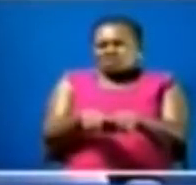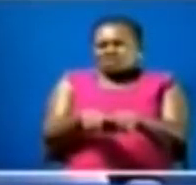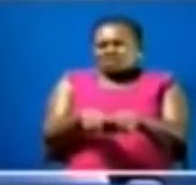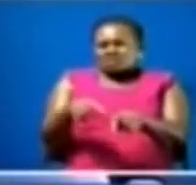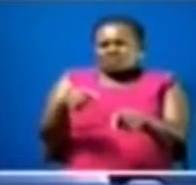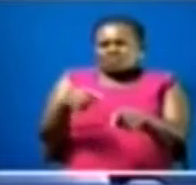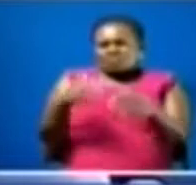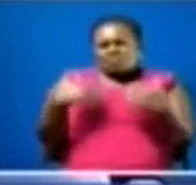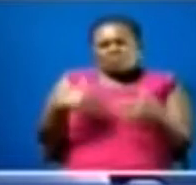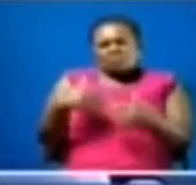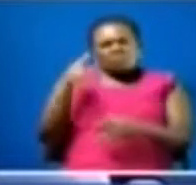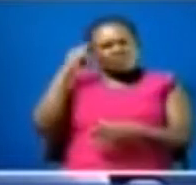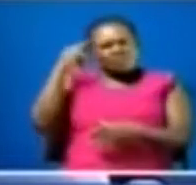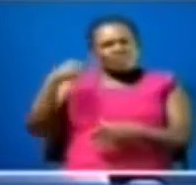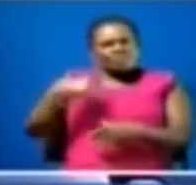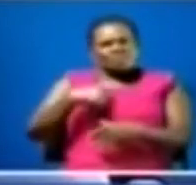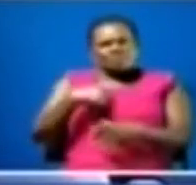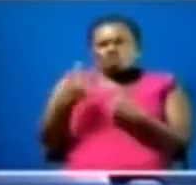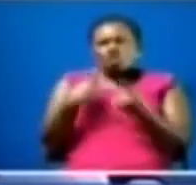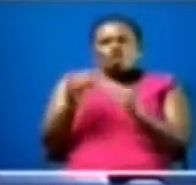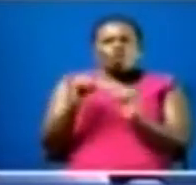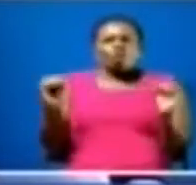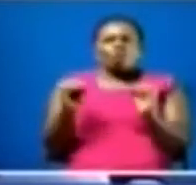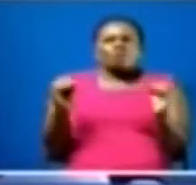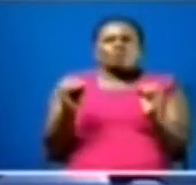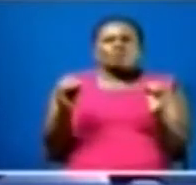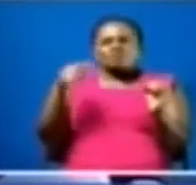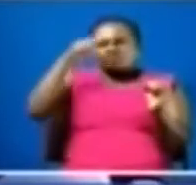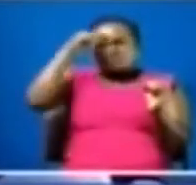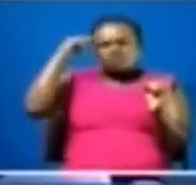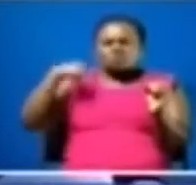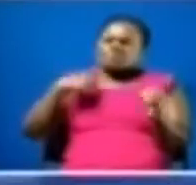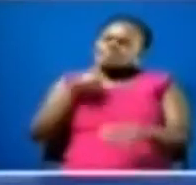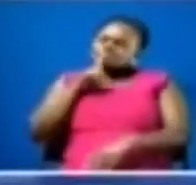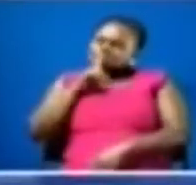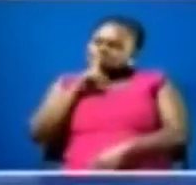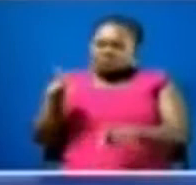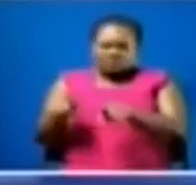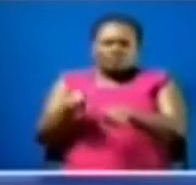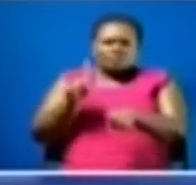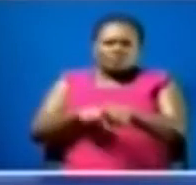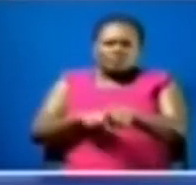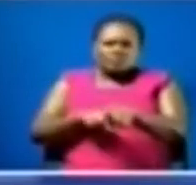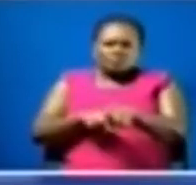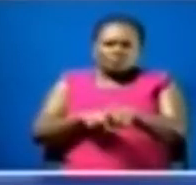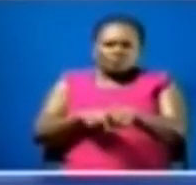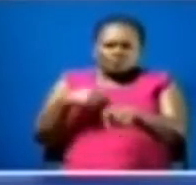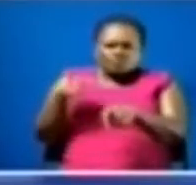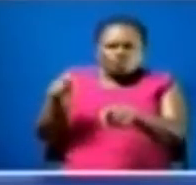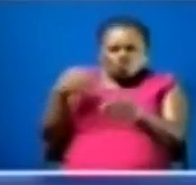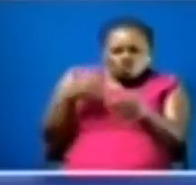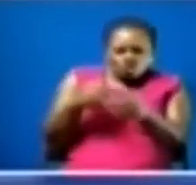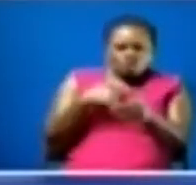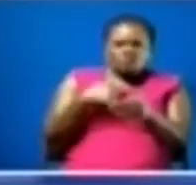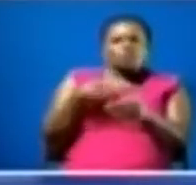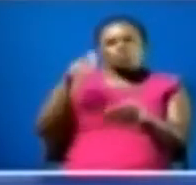most people don't think that I talk, you know, because I'm cool. But at the same time, if you get a little bit closer to me, you